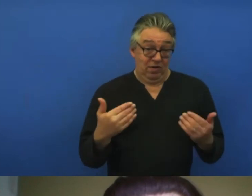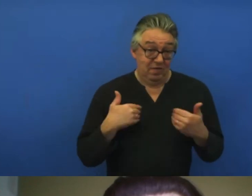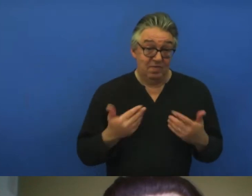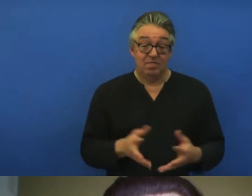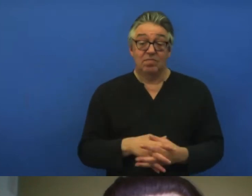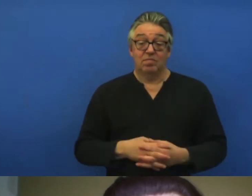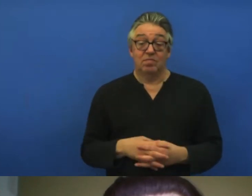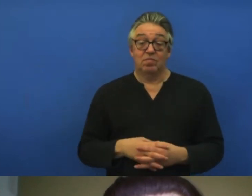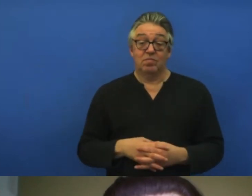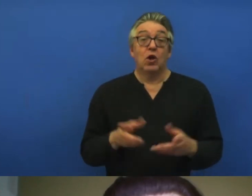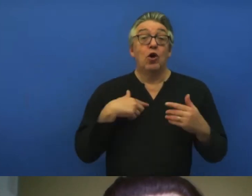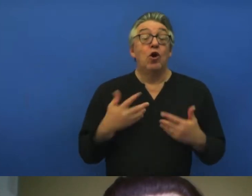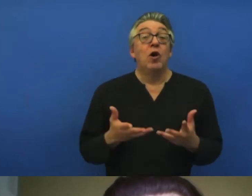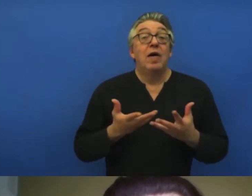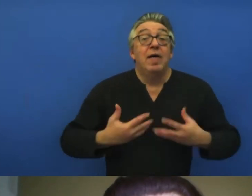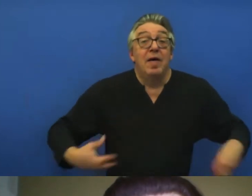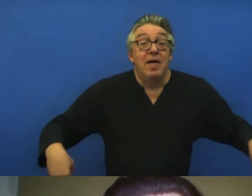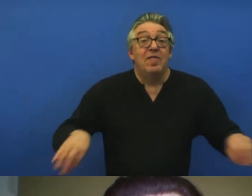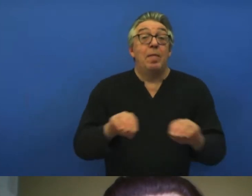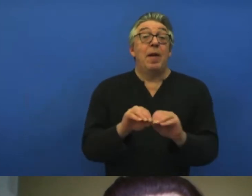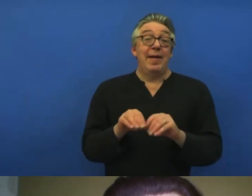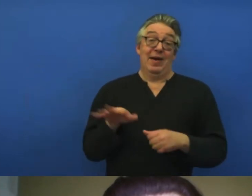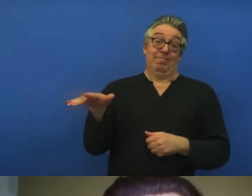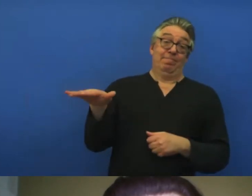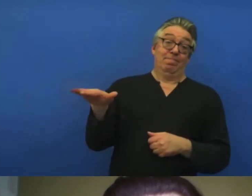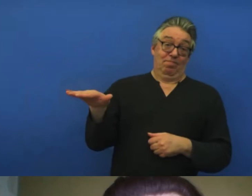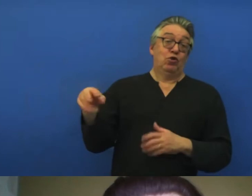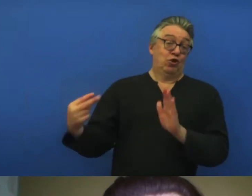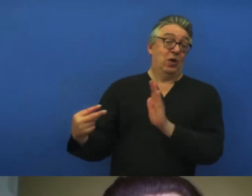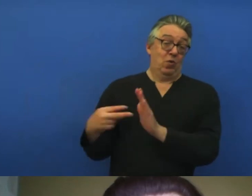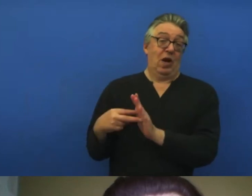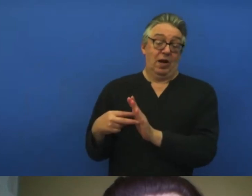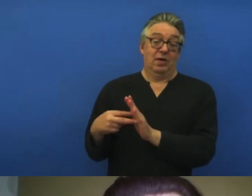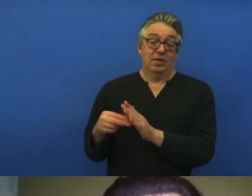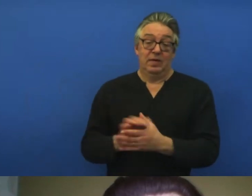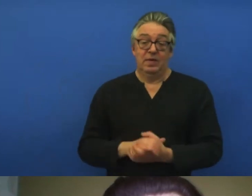And my family lives still in Syria, but I currently live in Germany.